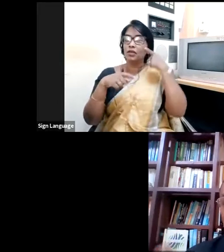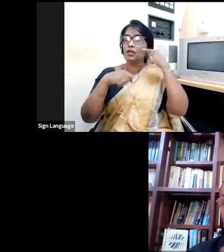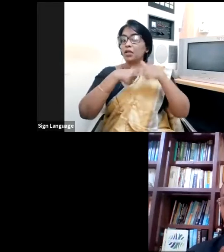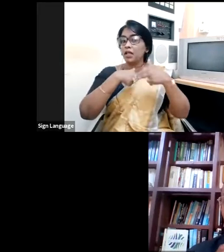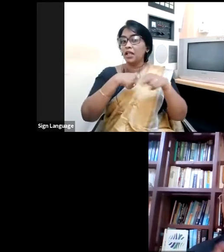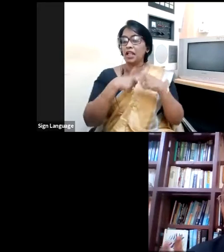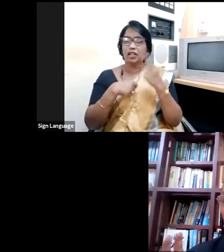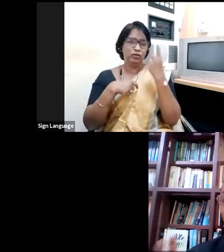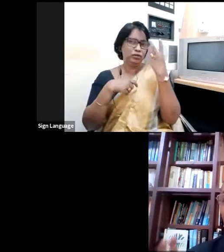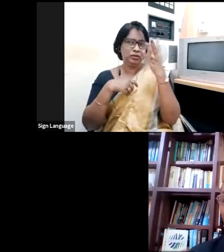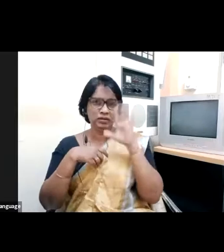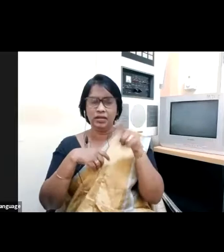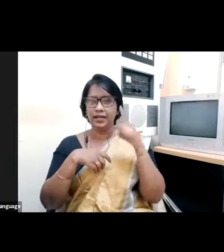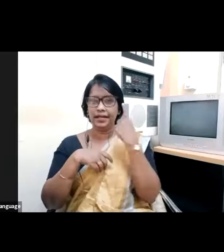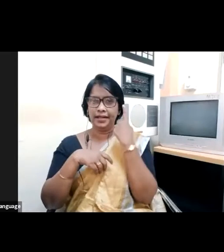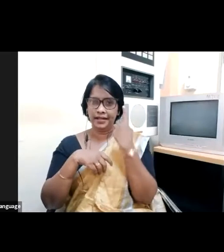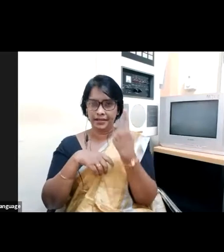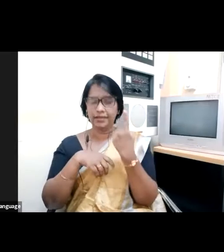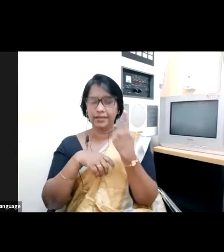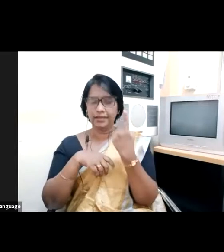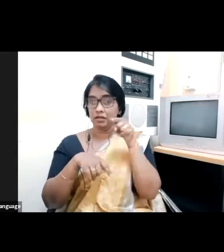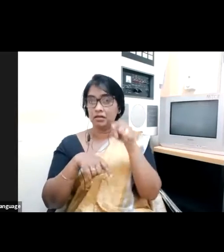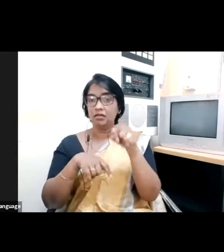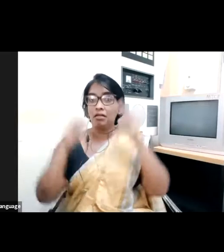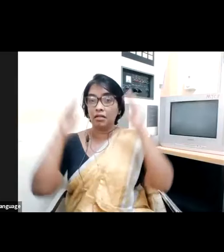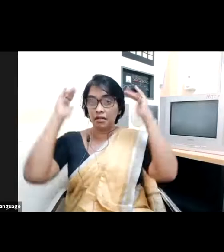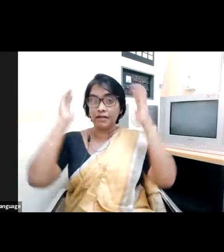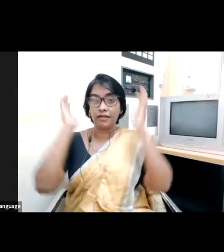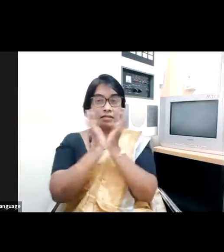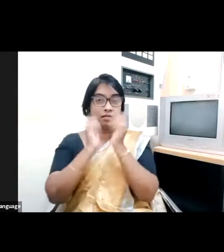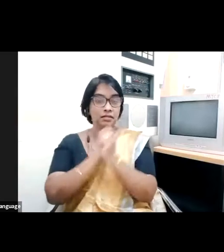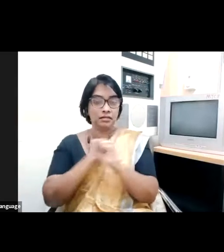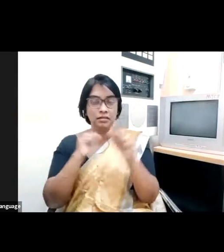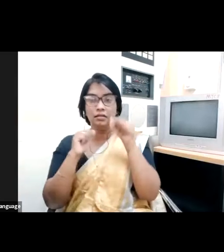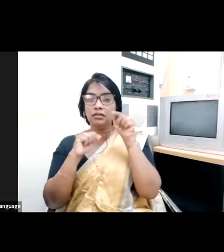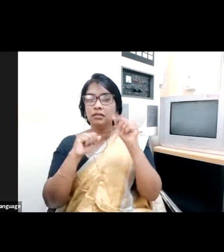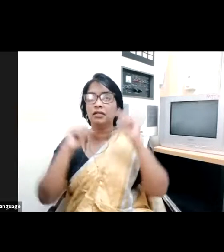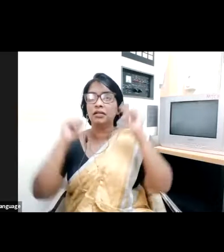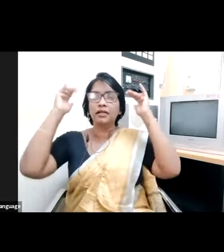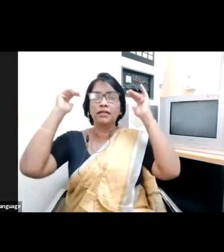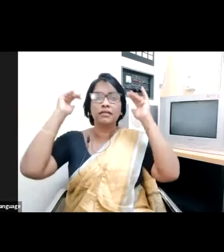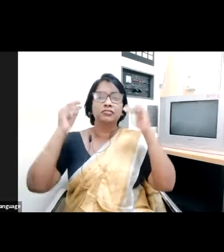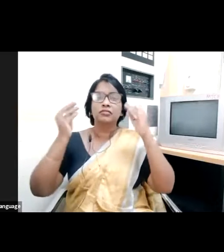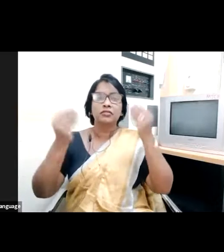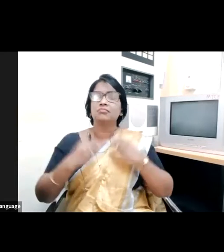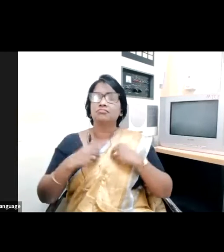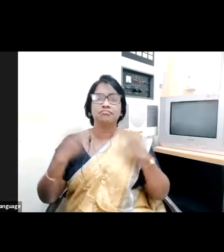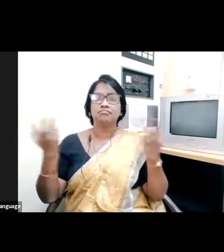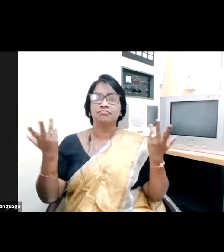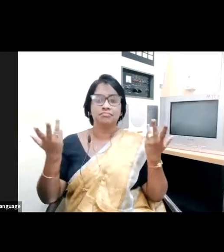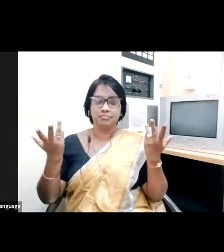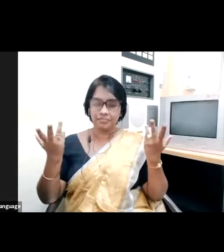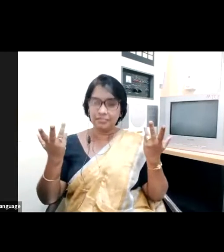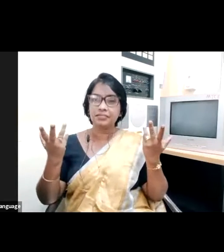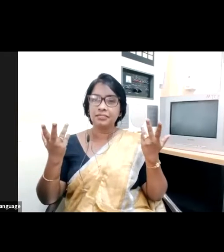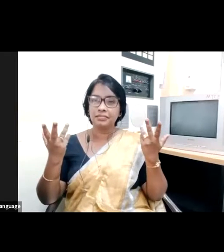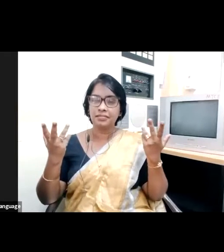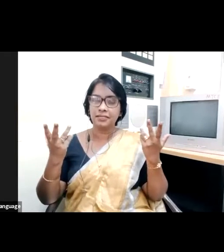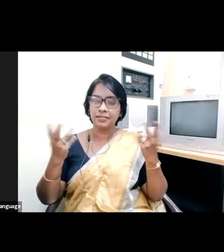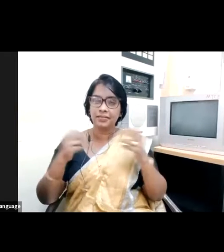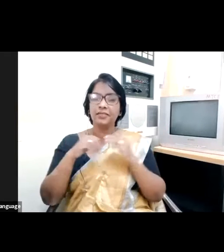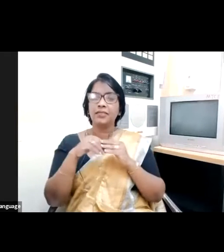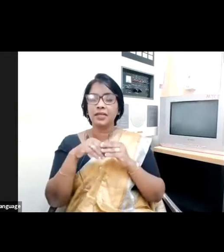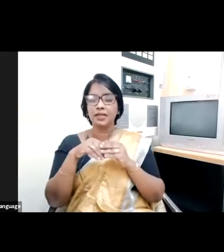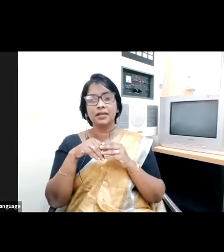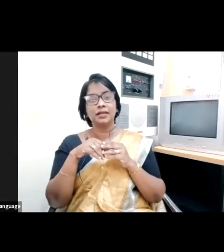rainforest, you're going to be not having rain. I mean, we didn't call rainforest We didn't name them rainforests by chance. And